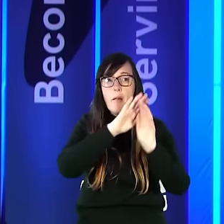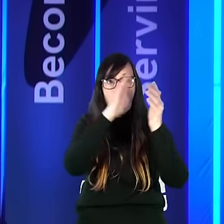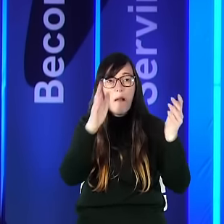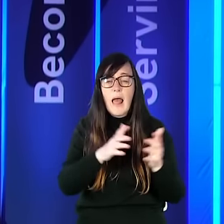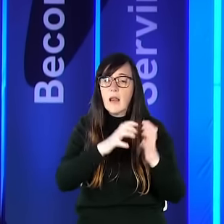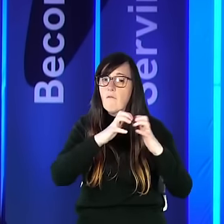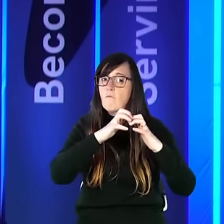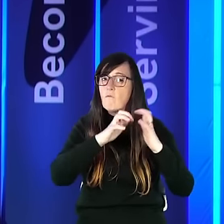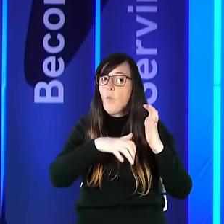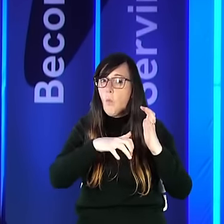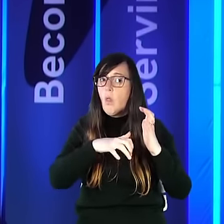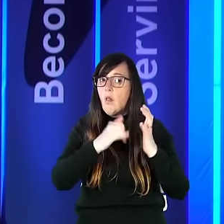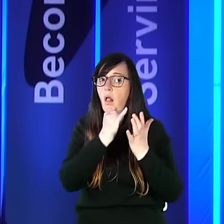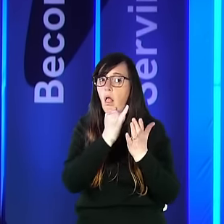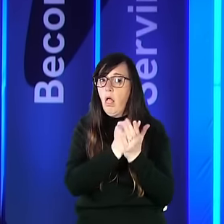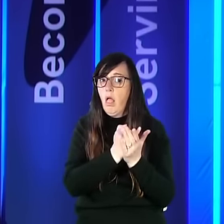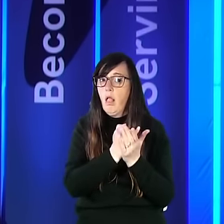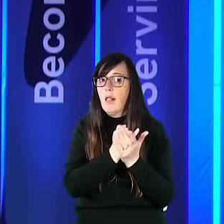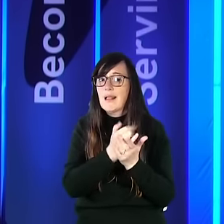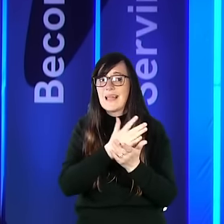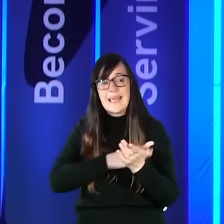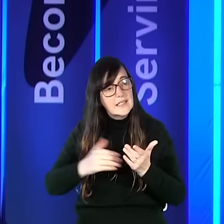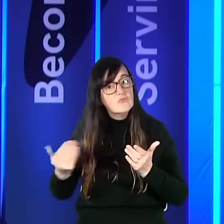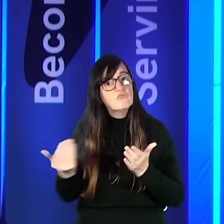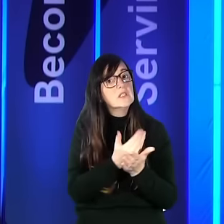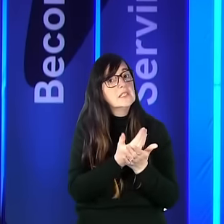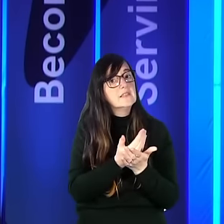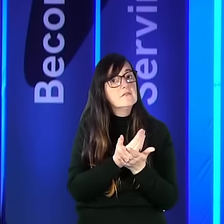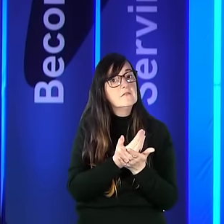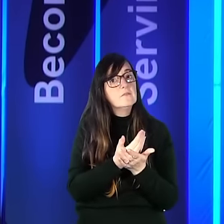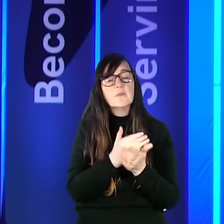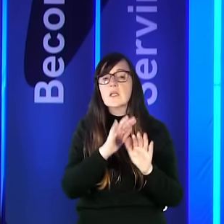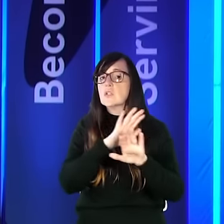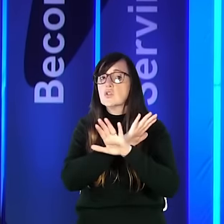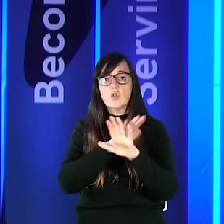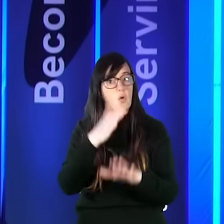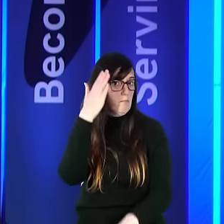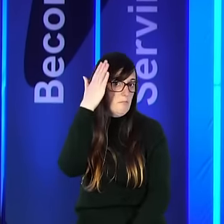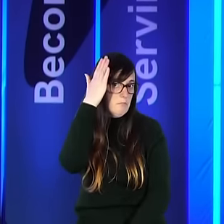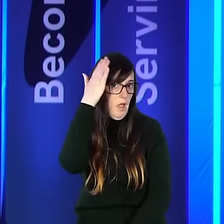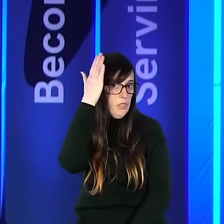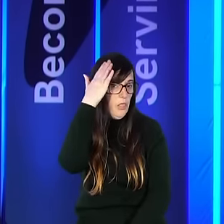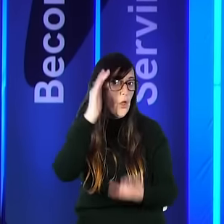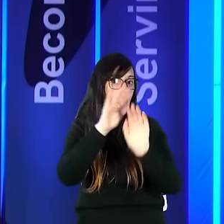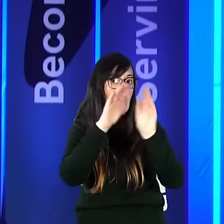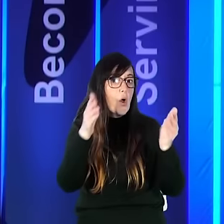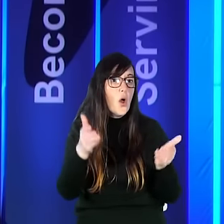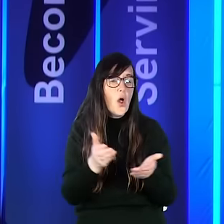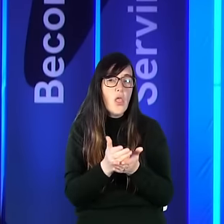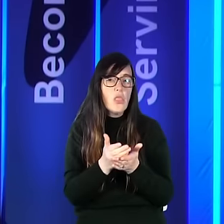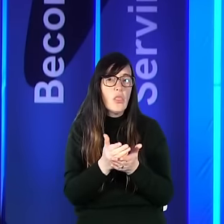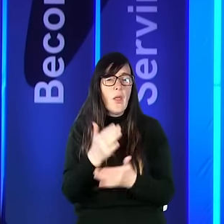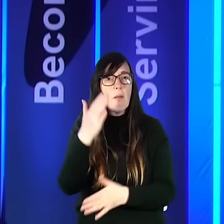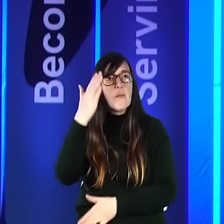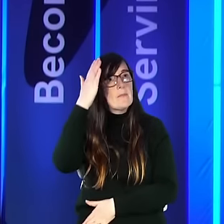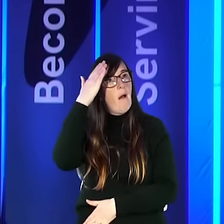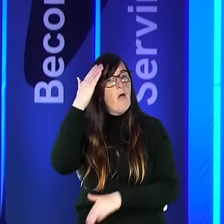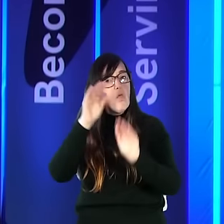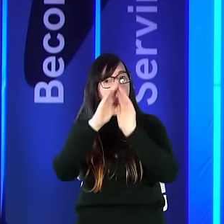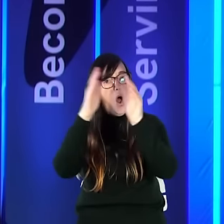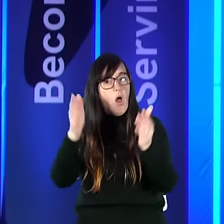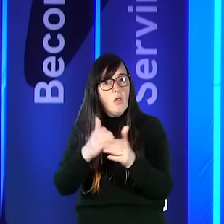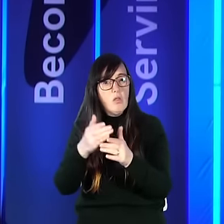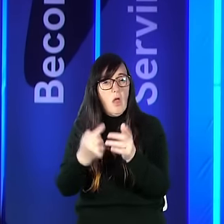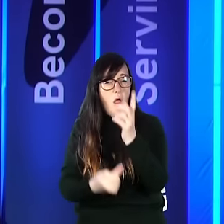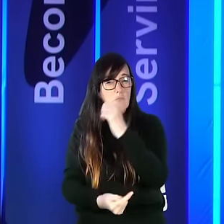needs redeeming. It is not Mother Earth. That whole idea of Mother Earth goes back to